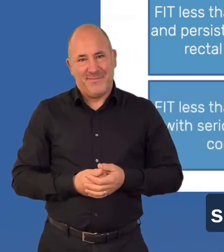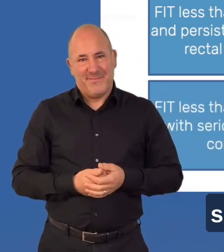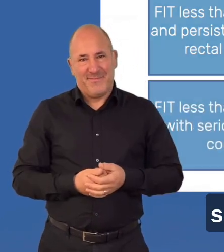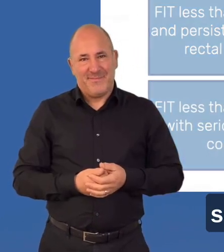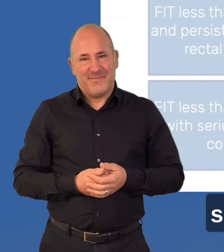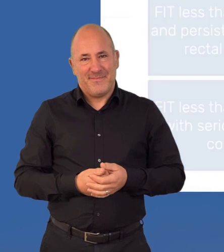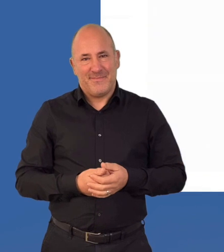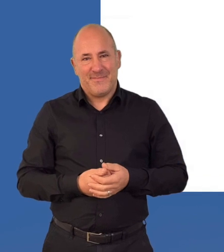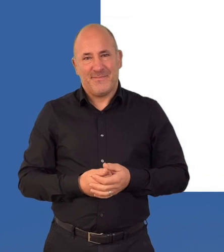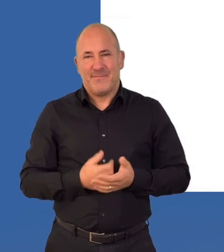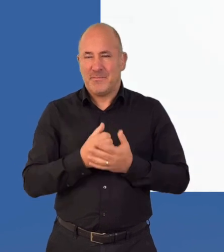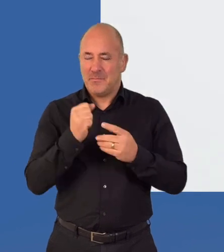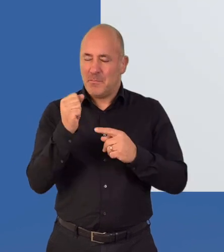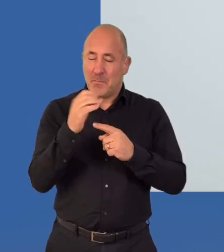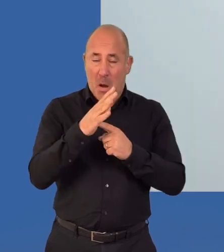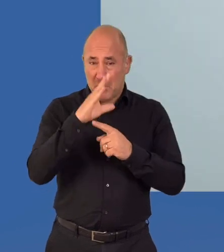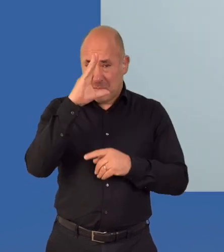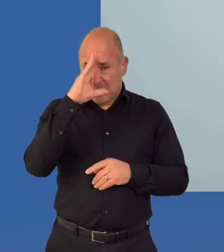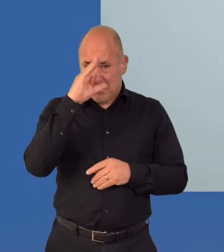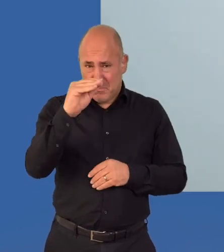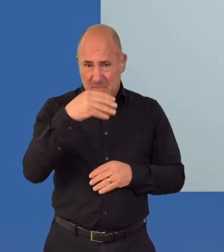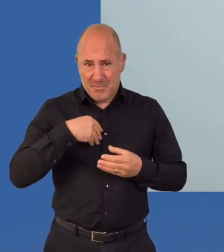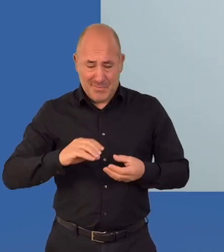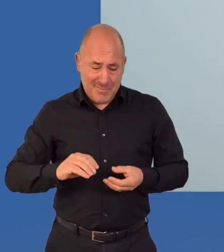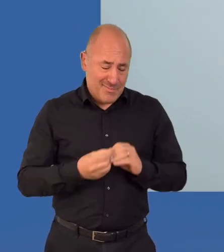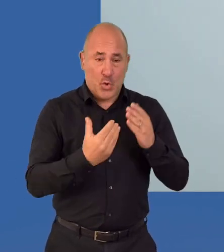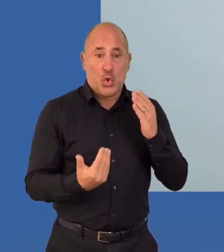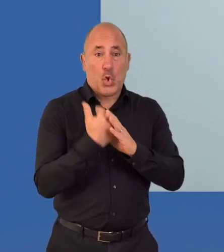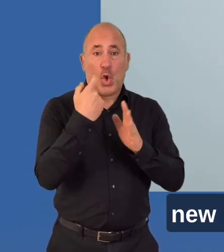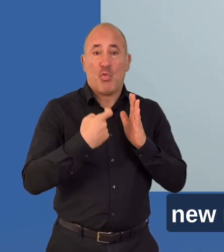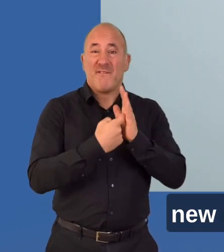be referred. It's important to note that we have